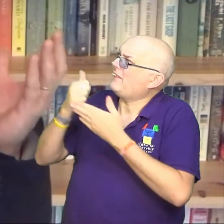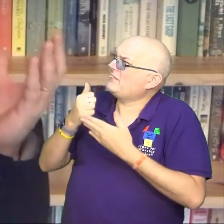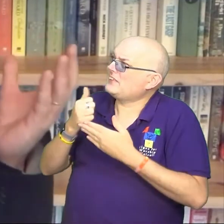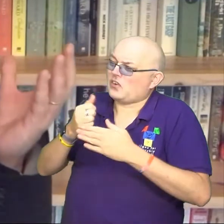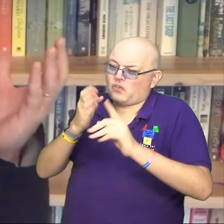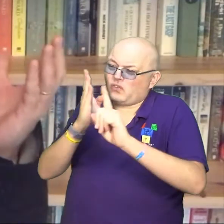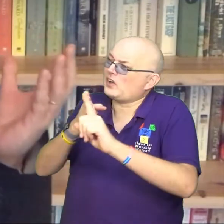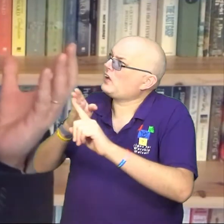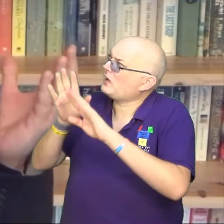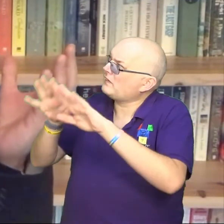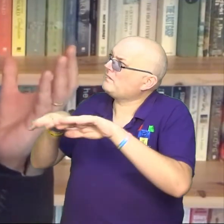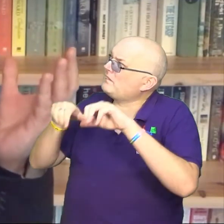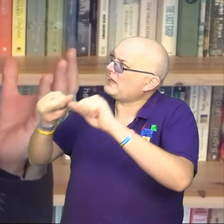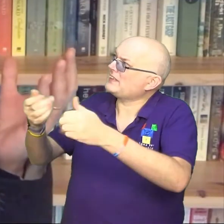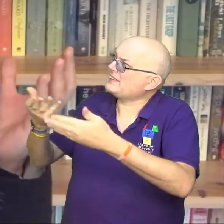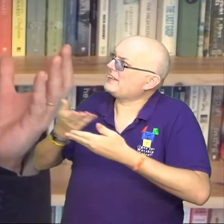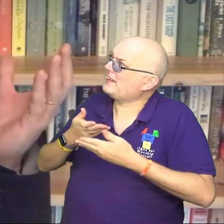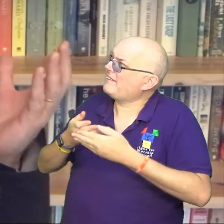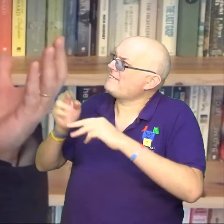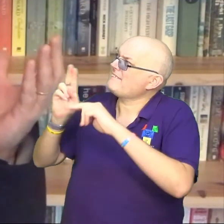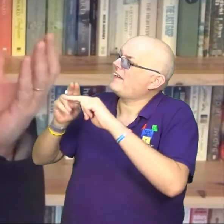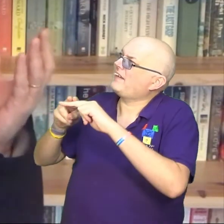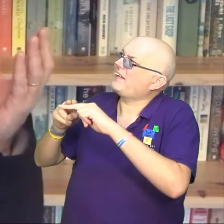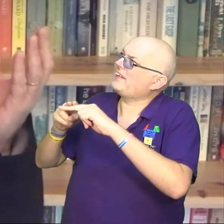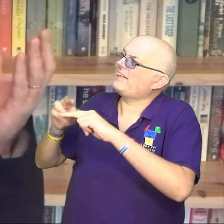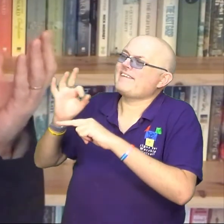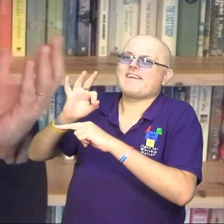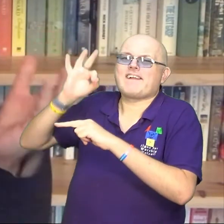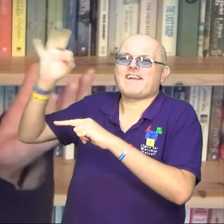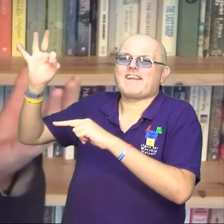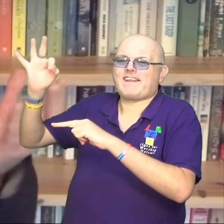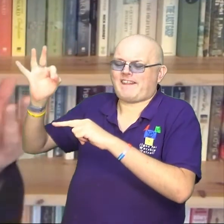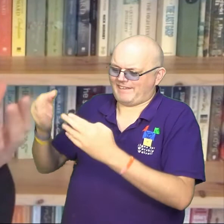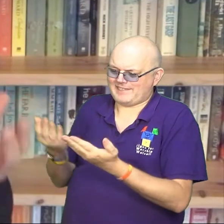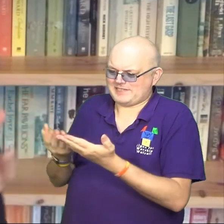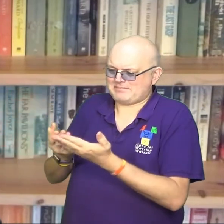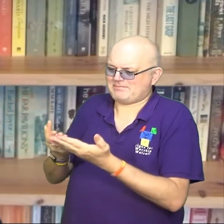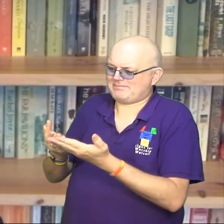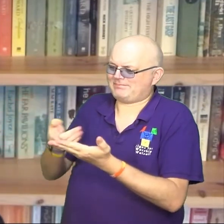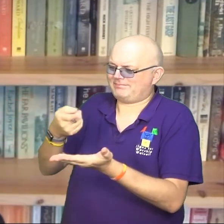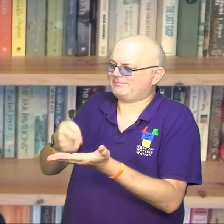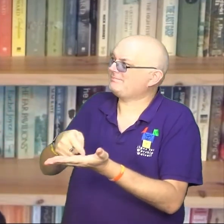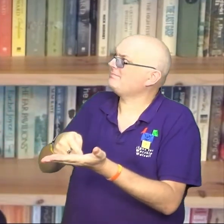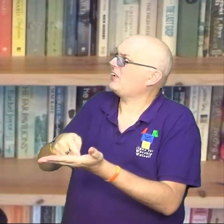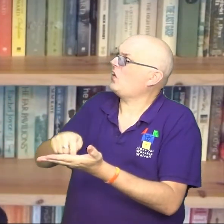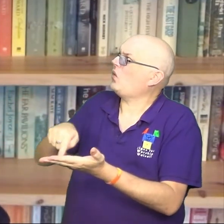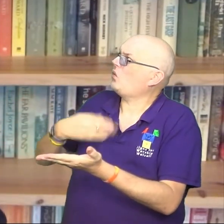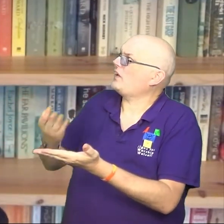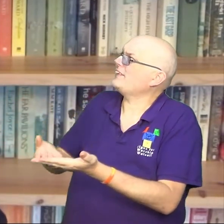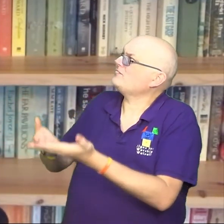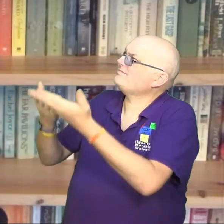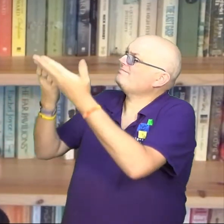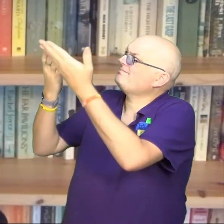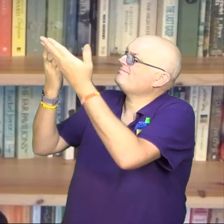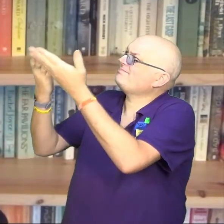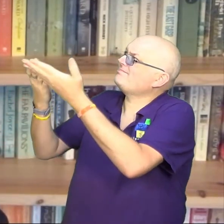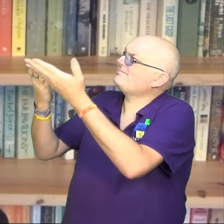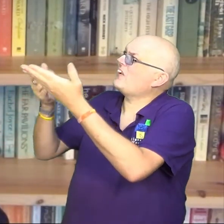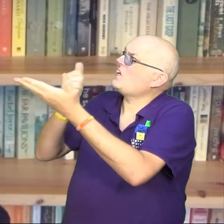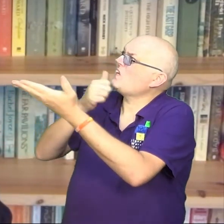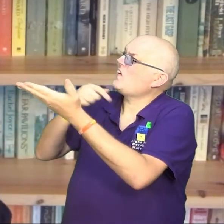notice and acknowledge your blessings. And Father, we ask you to take these gifts that we offer to